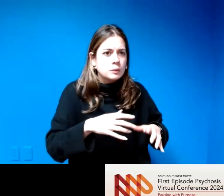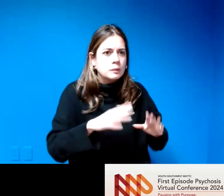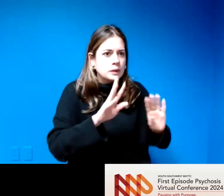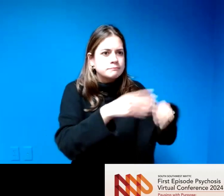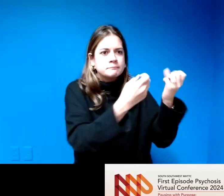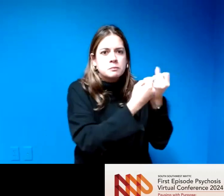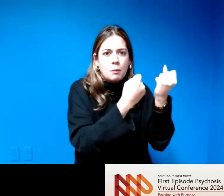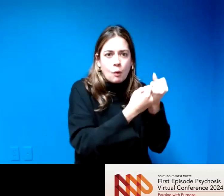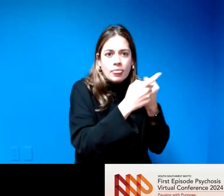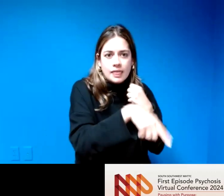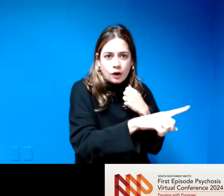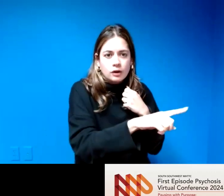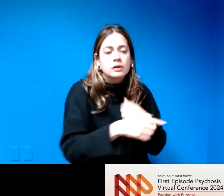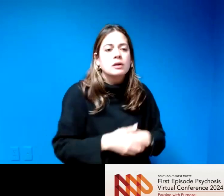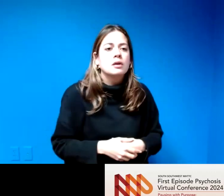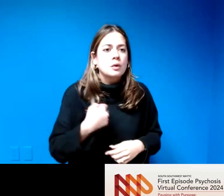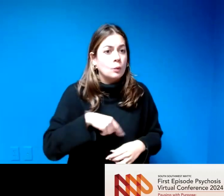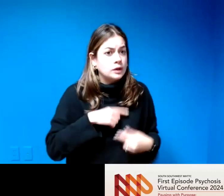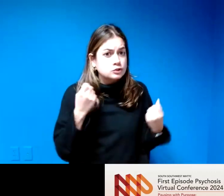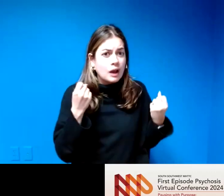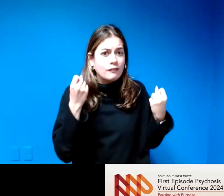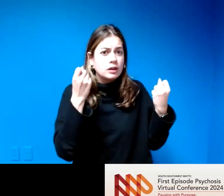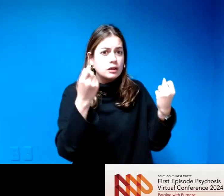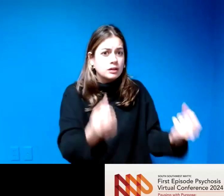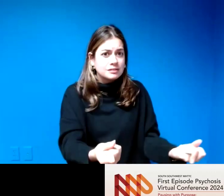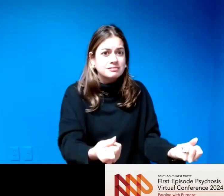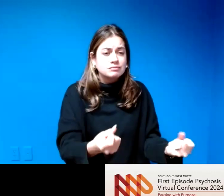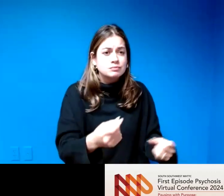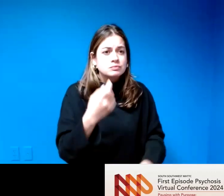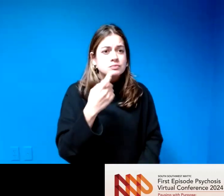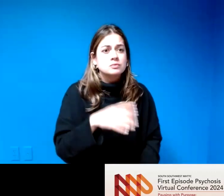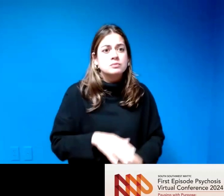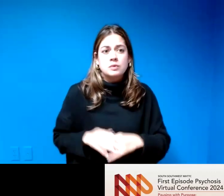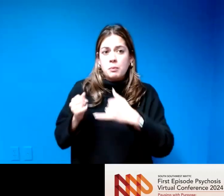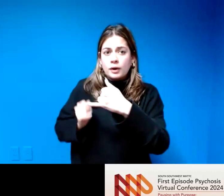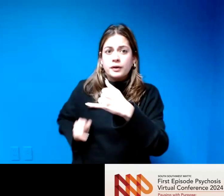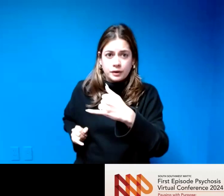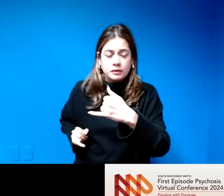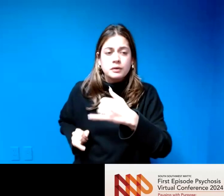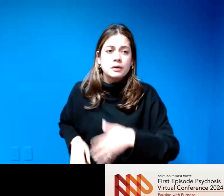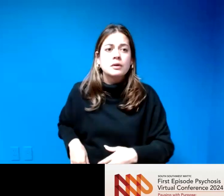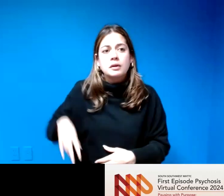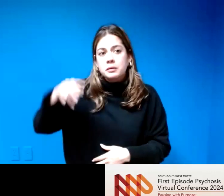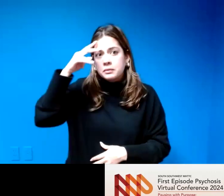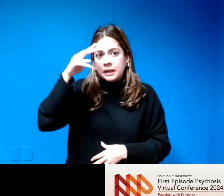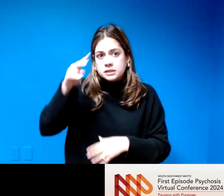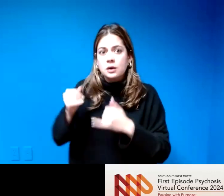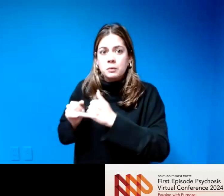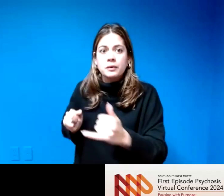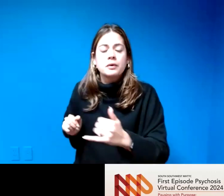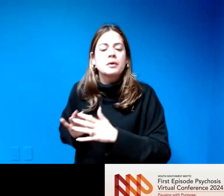them. We traveled last year to the border precisely to do that, and then just introduce